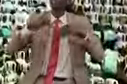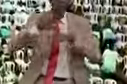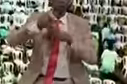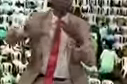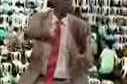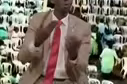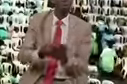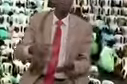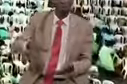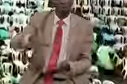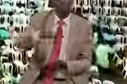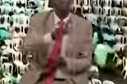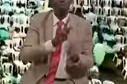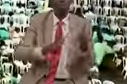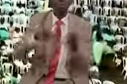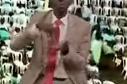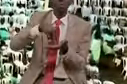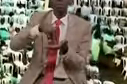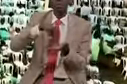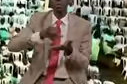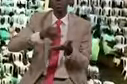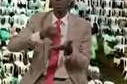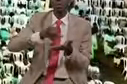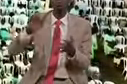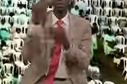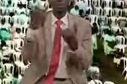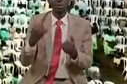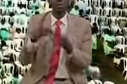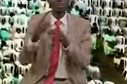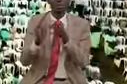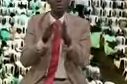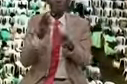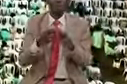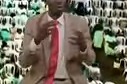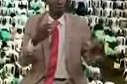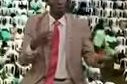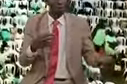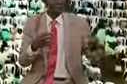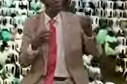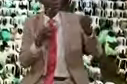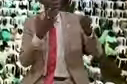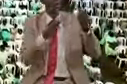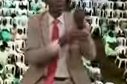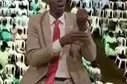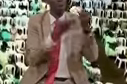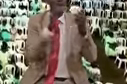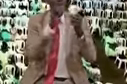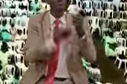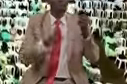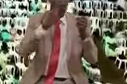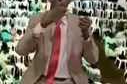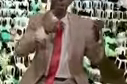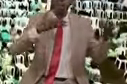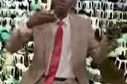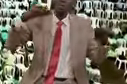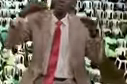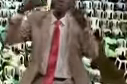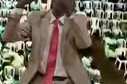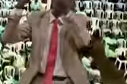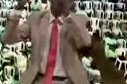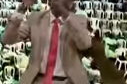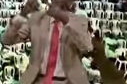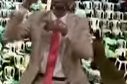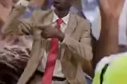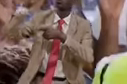Jesus' name. Hold the hand of everyone and bring them to the Almighty God right